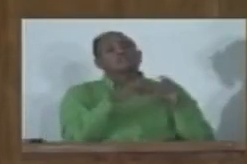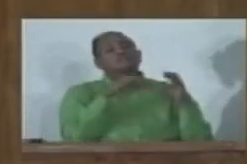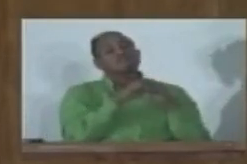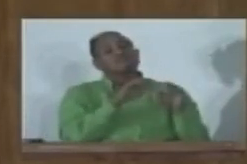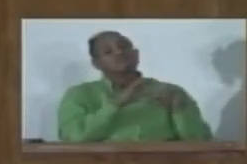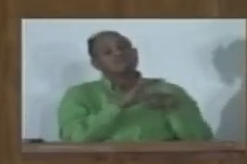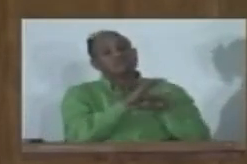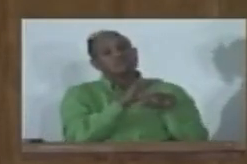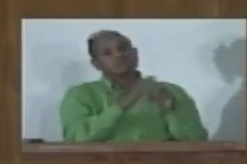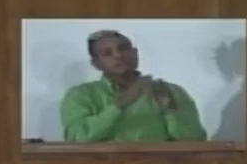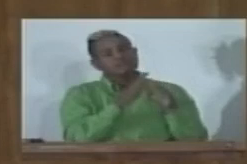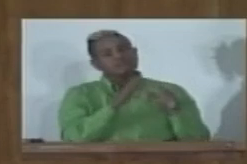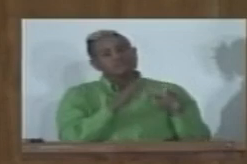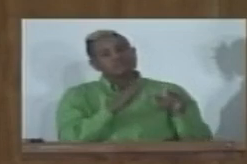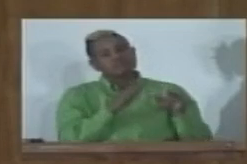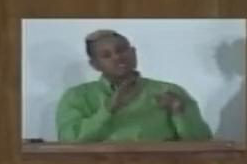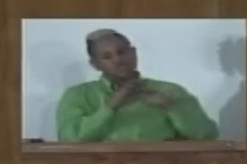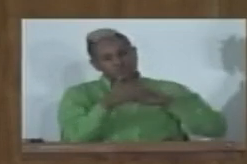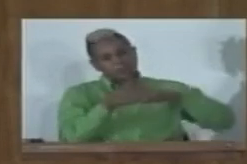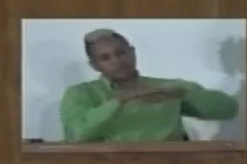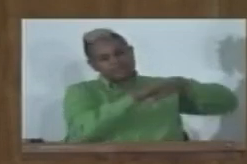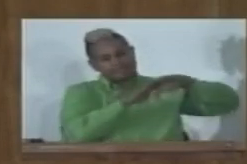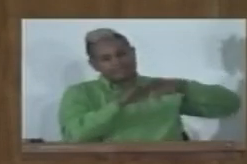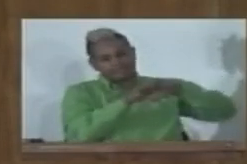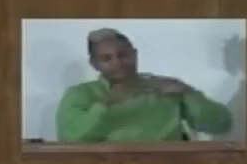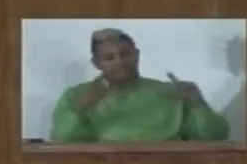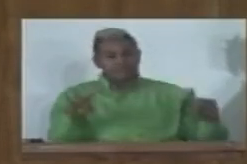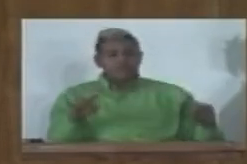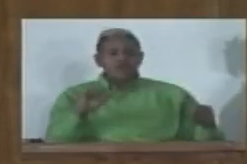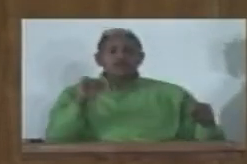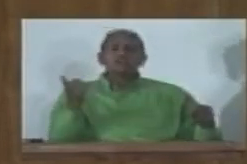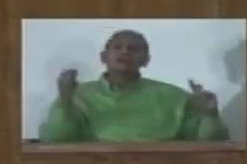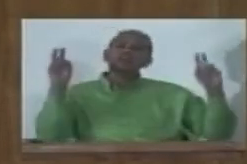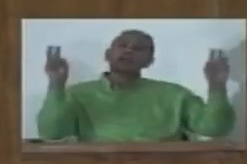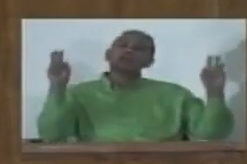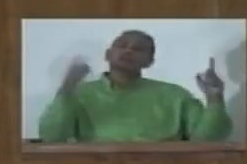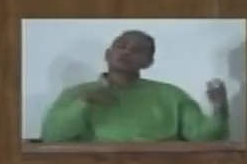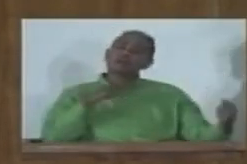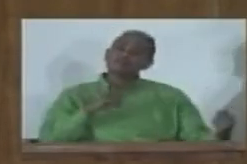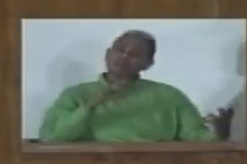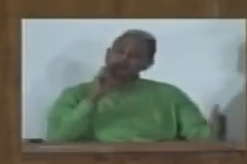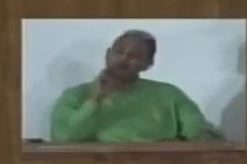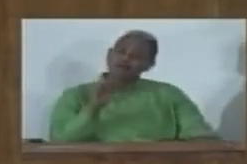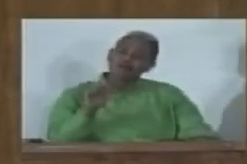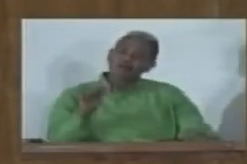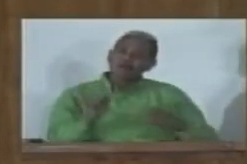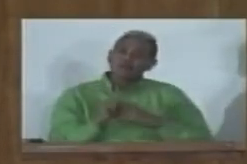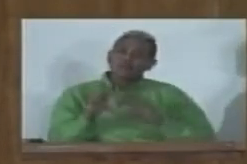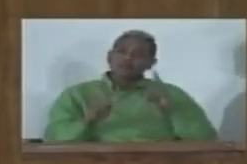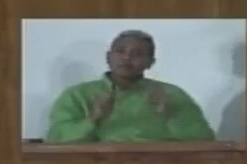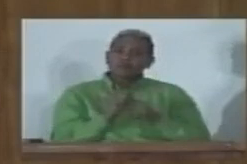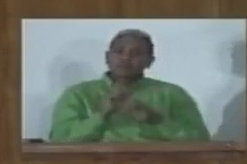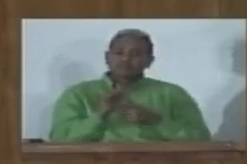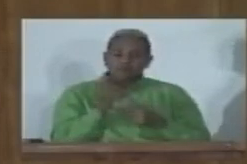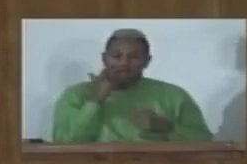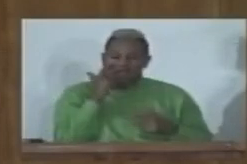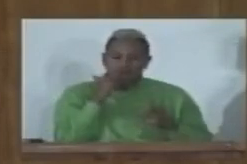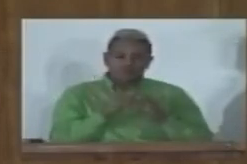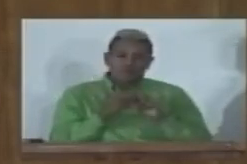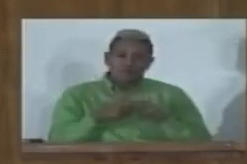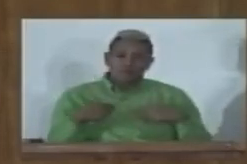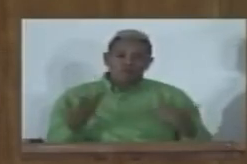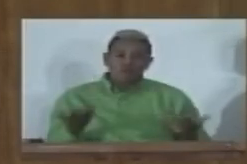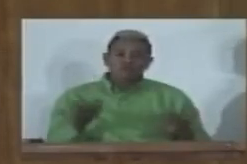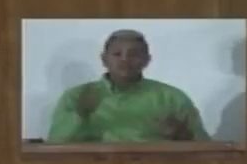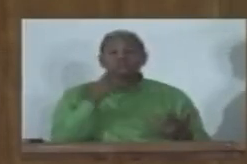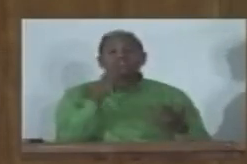sector. Mr. President, another critical issue faced by our people with disabilities, and you made mention